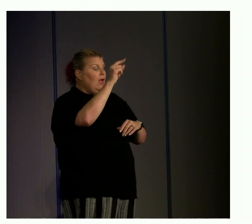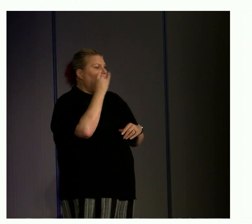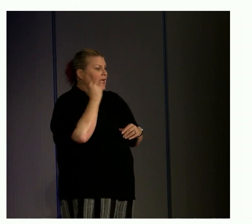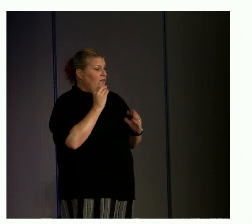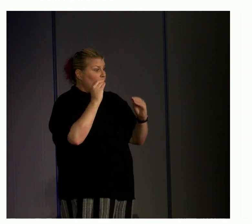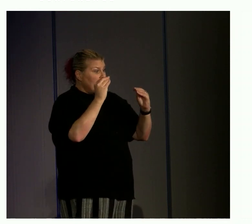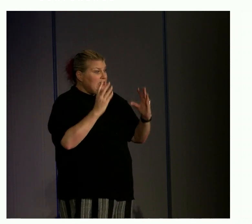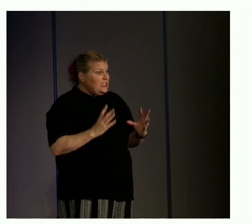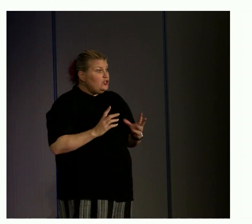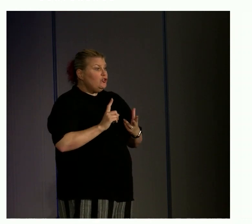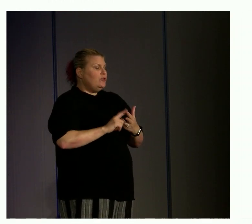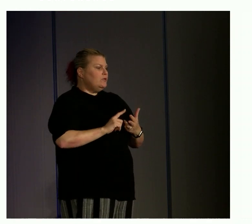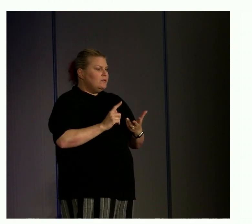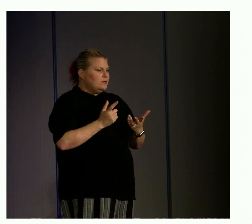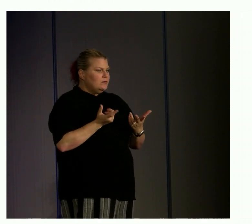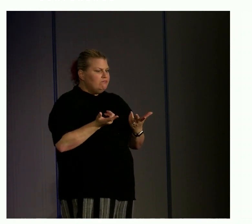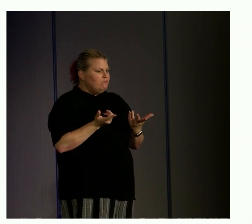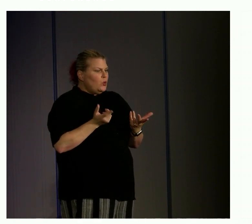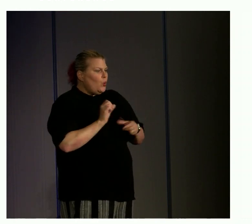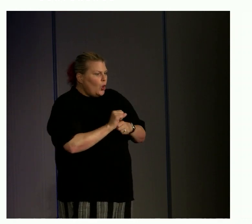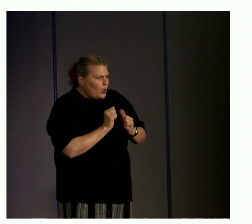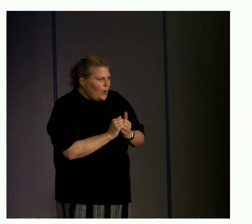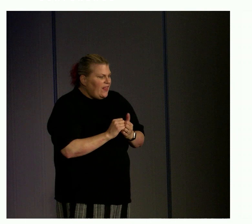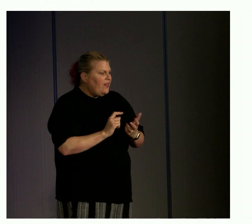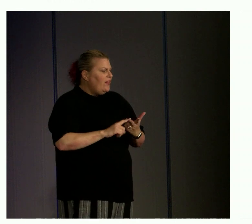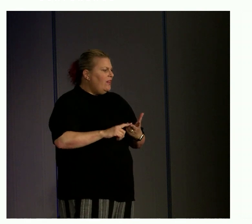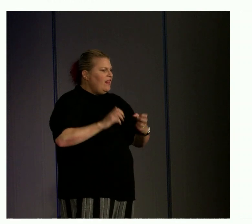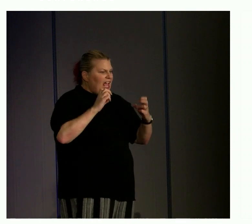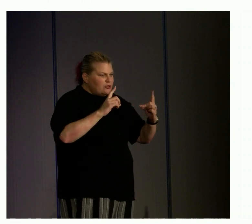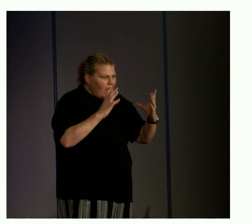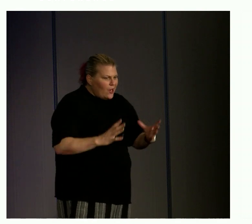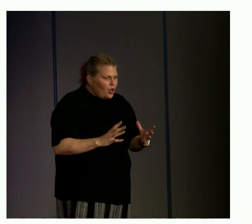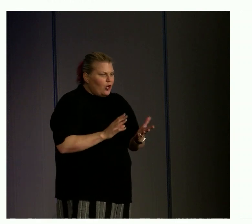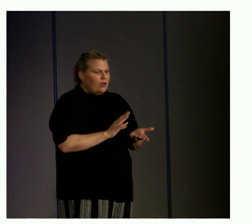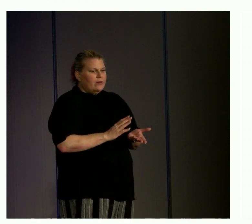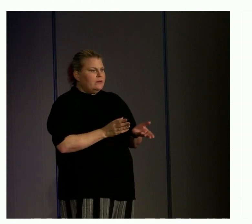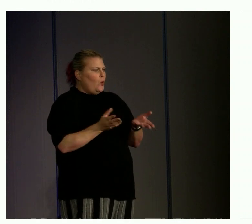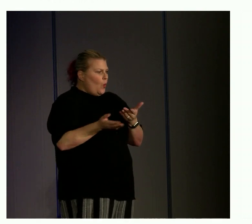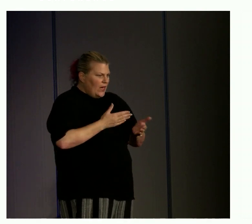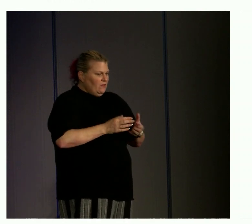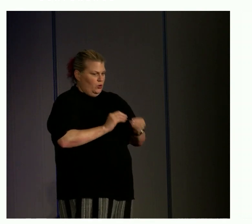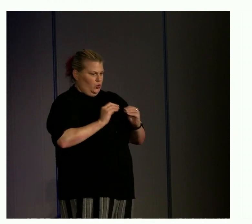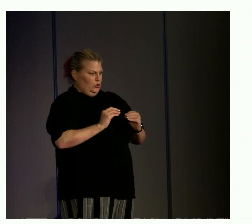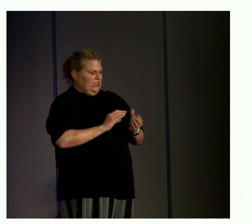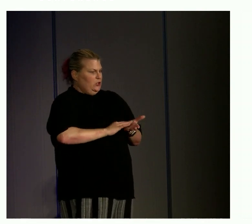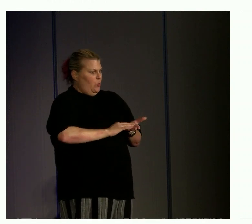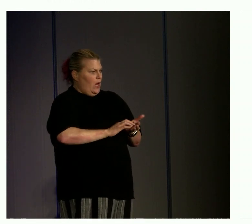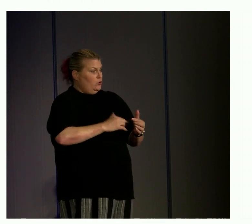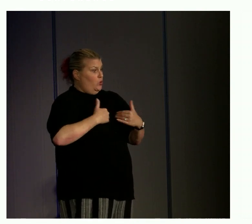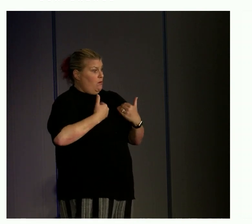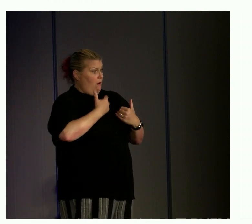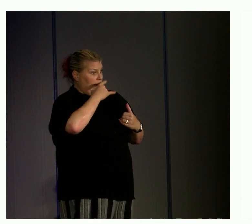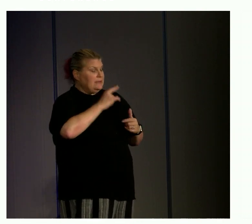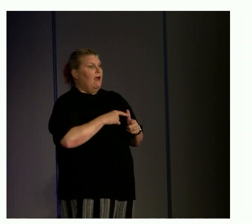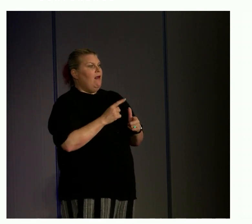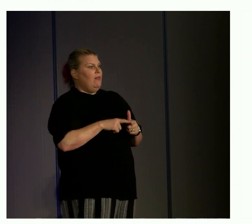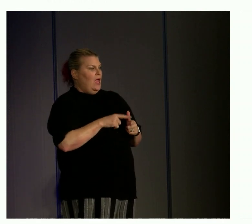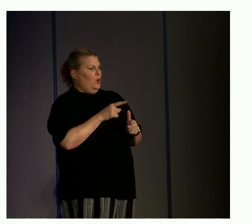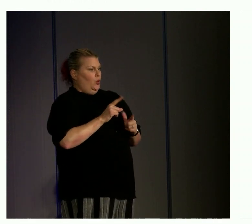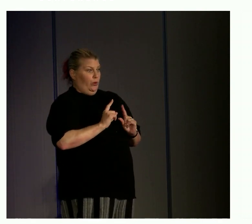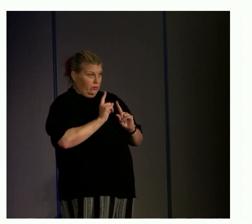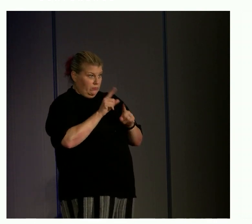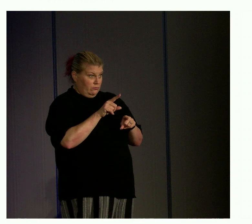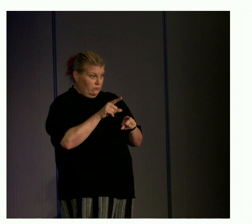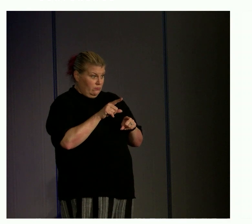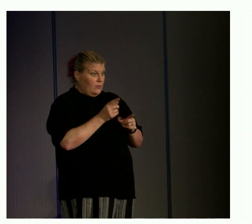a teacher, a practitioner, or an educator, whatever, in relation with teaching Braille to young kids, then you